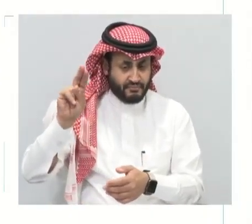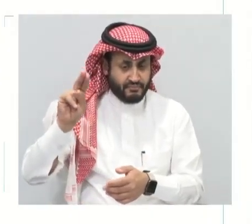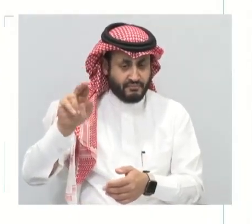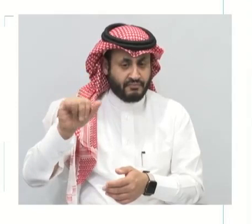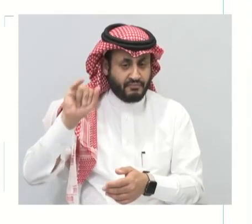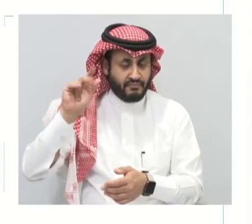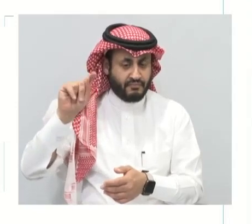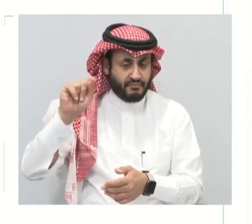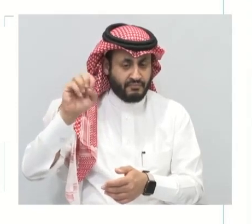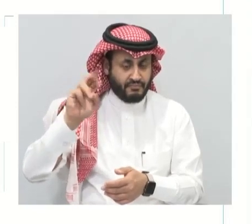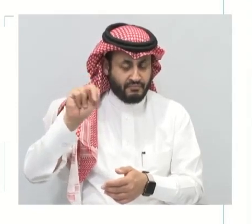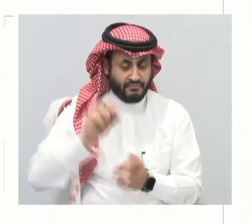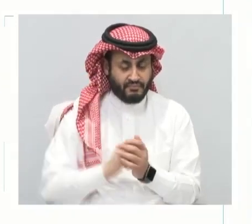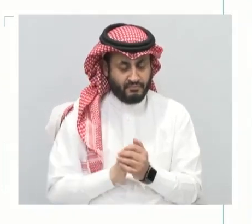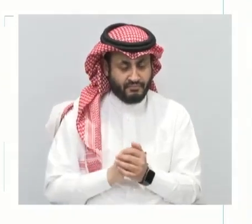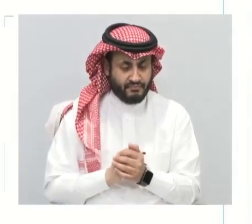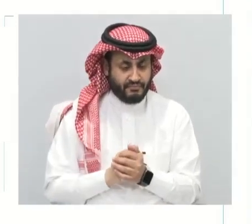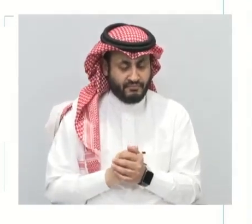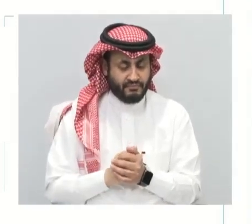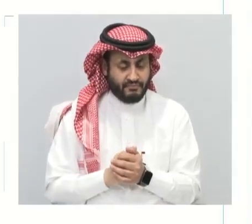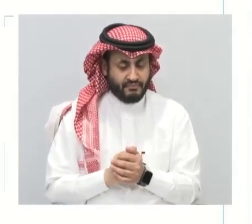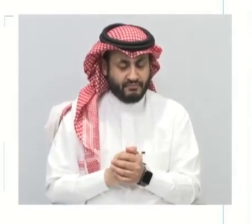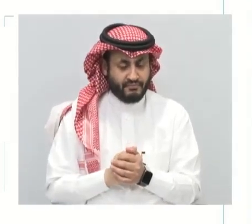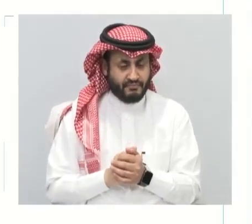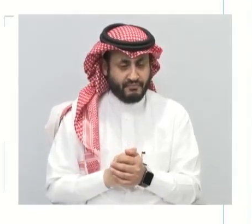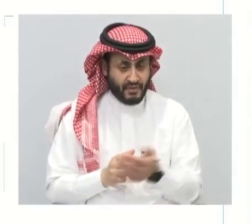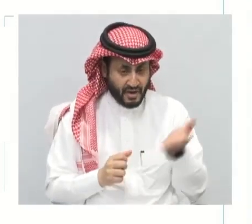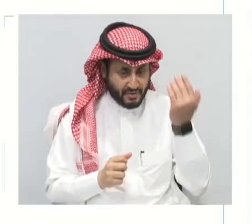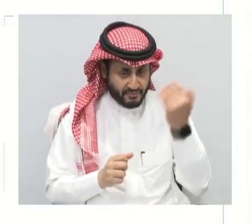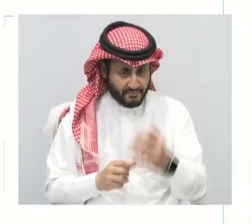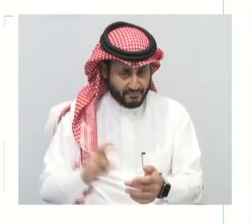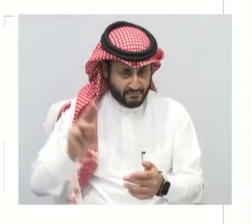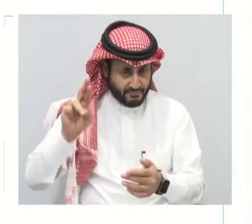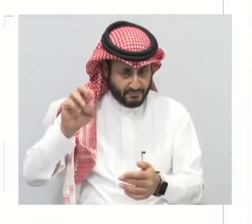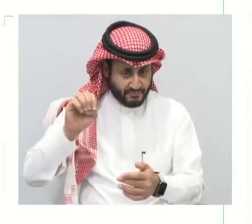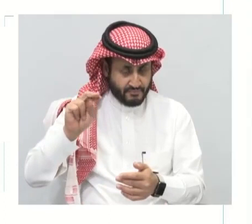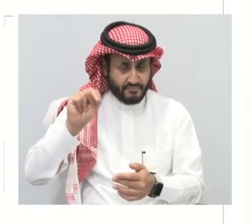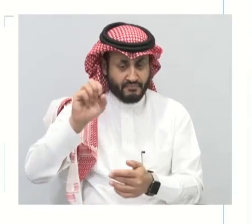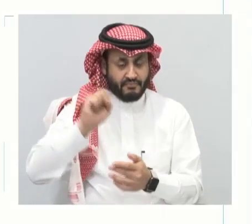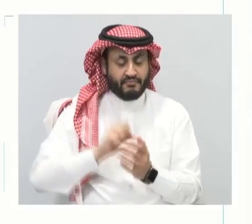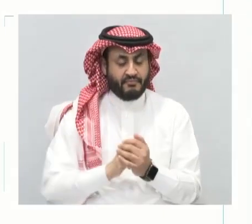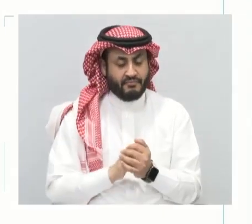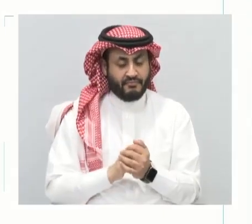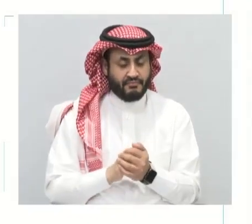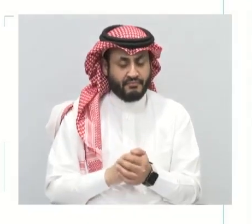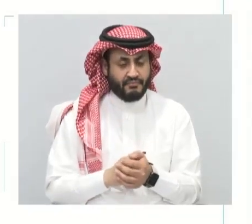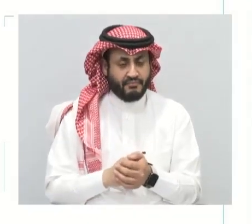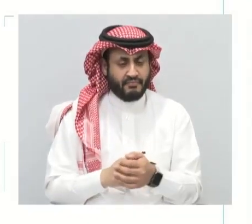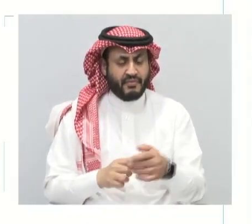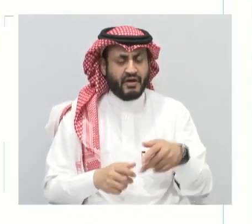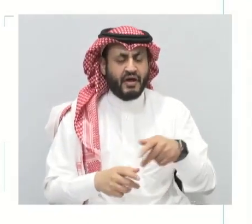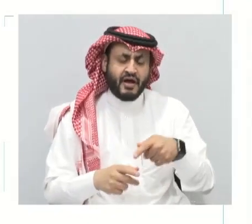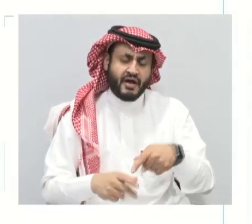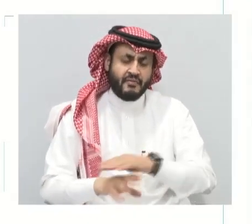the writer writes a story. If it happened in the past, we can say the writer wrote a story. And if he has